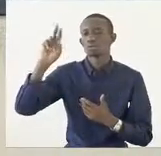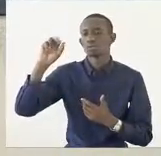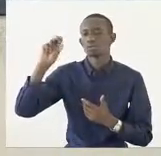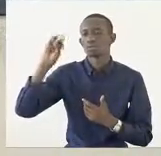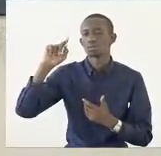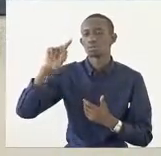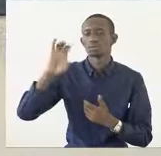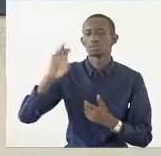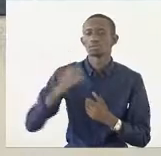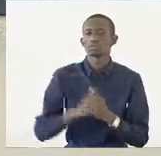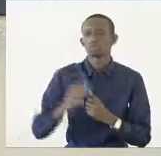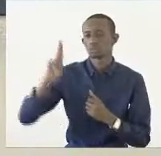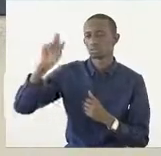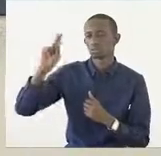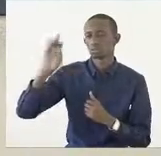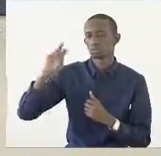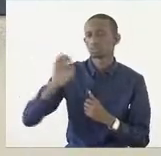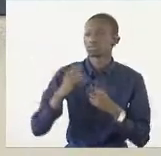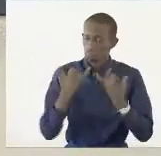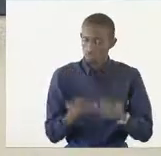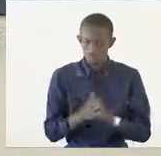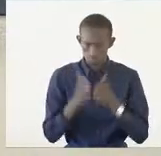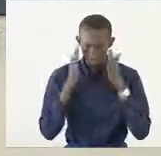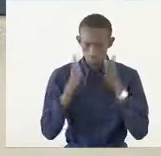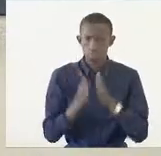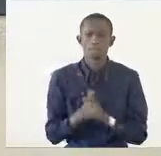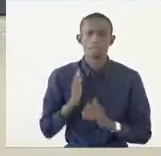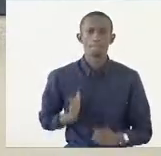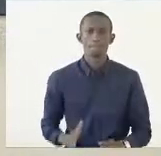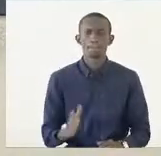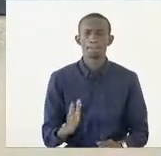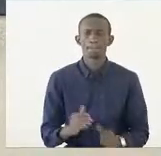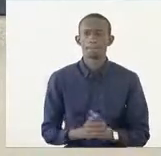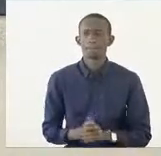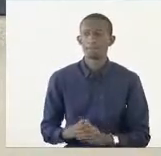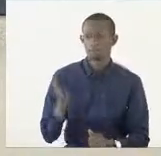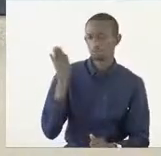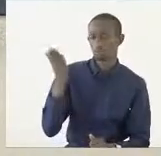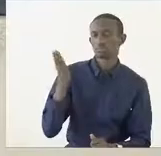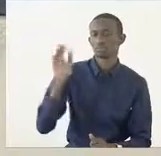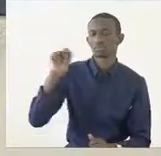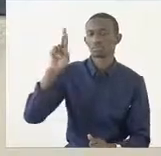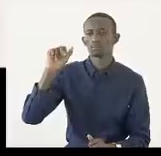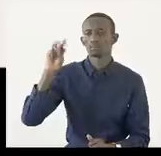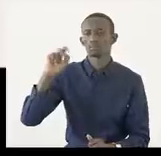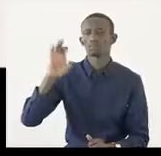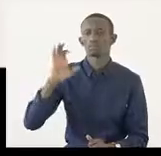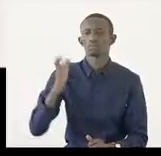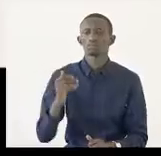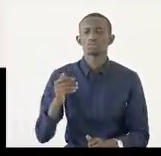aldehydes. So this time we're just going to look at the behavior of these aromatic compounds. How do